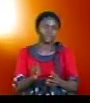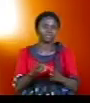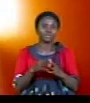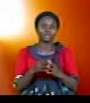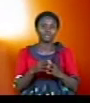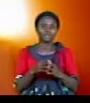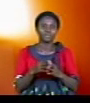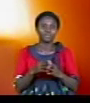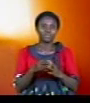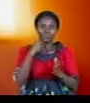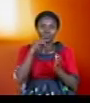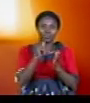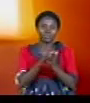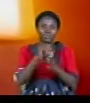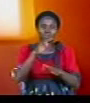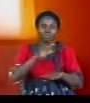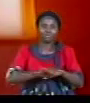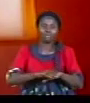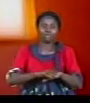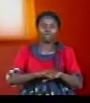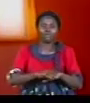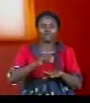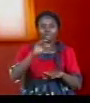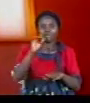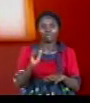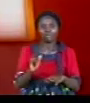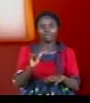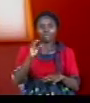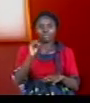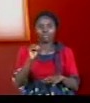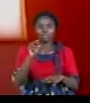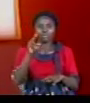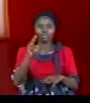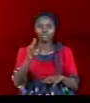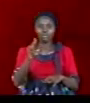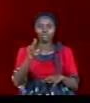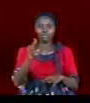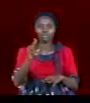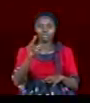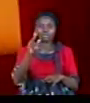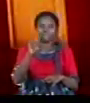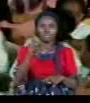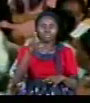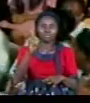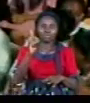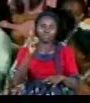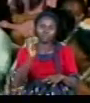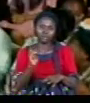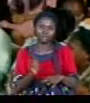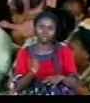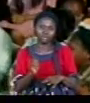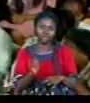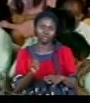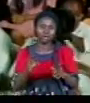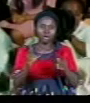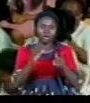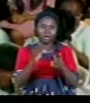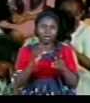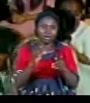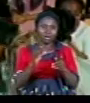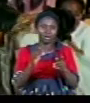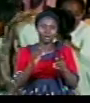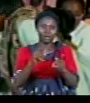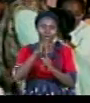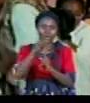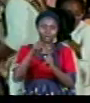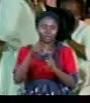YouTube, and while the GS was ministering, she said she felt something on her left body. She's been having